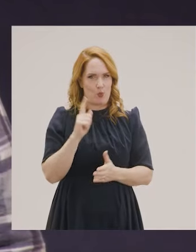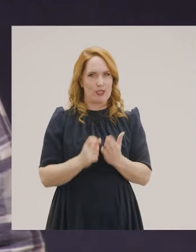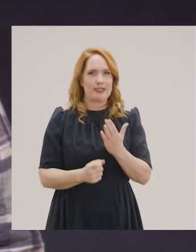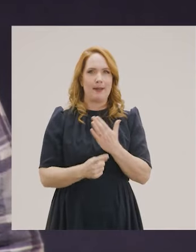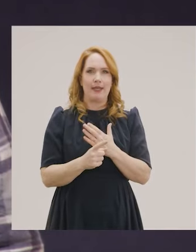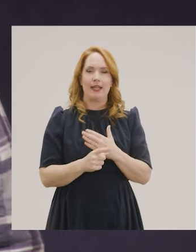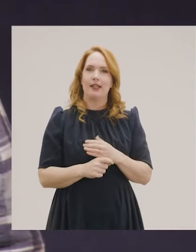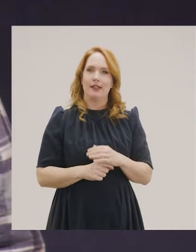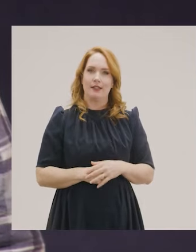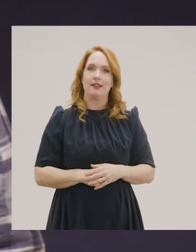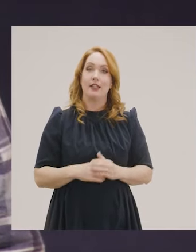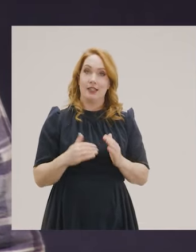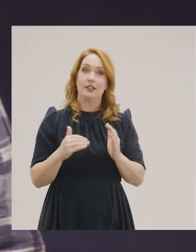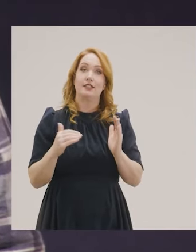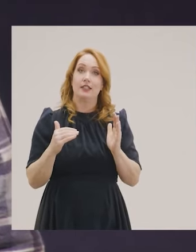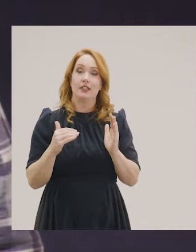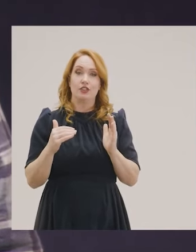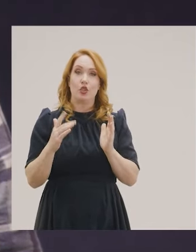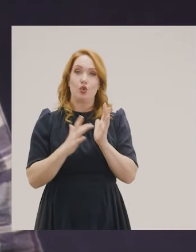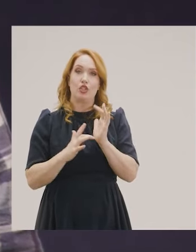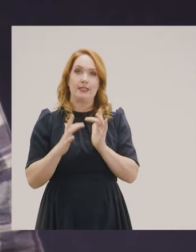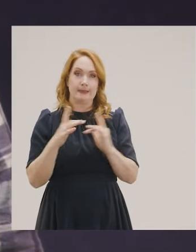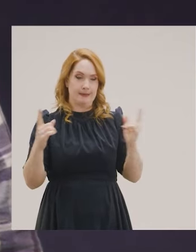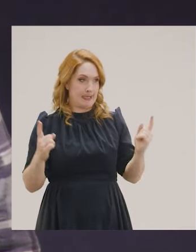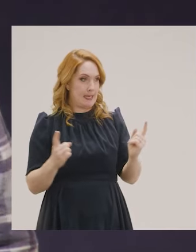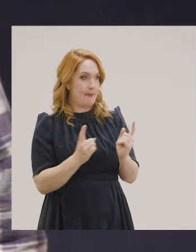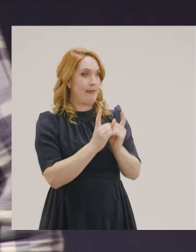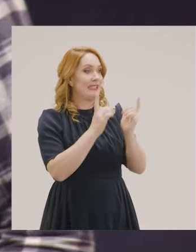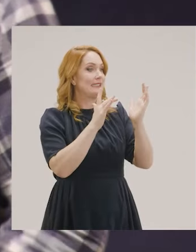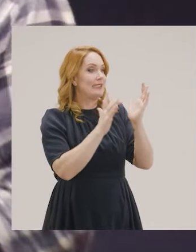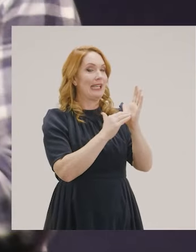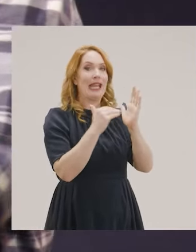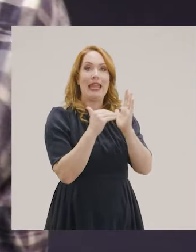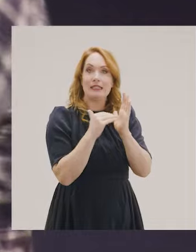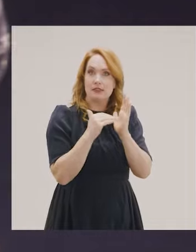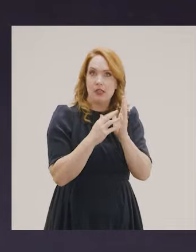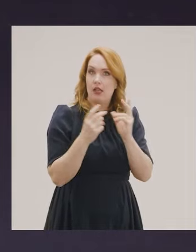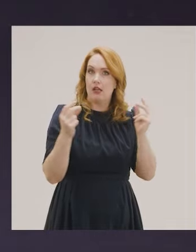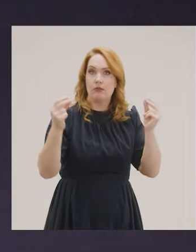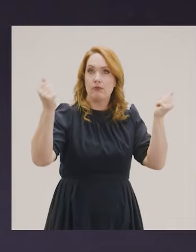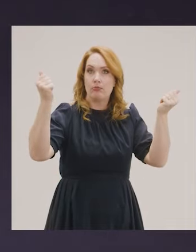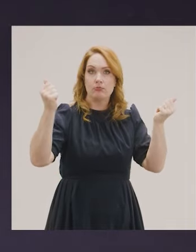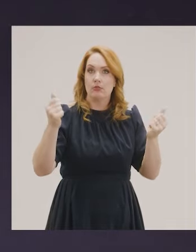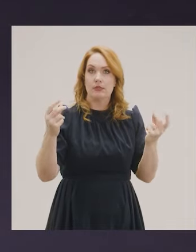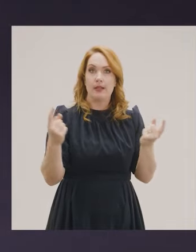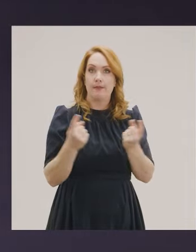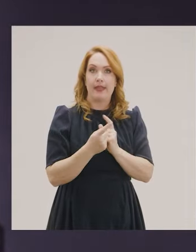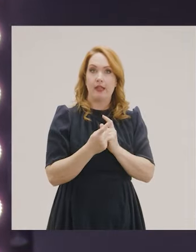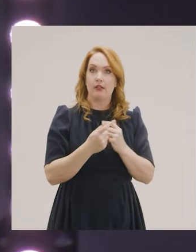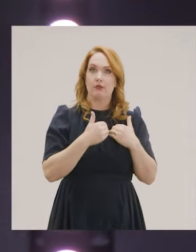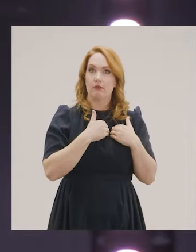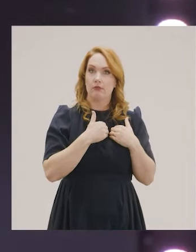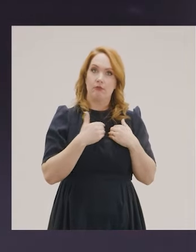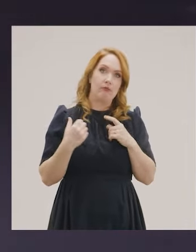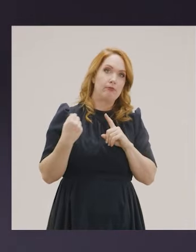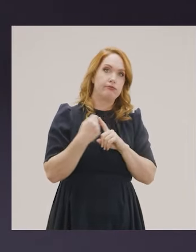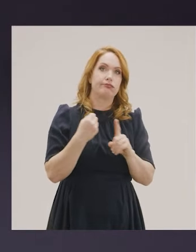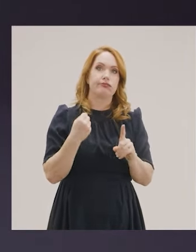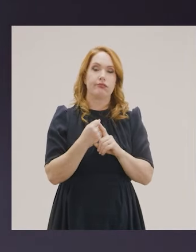knew exactly what he was doing. And he came, he encountered Zacchaeus, and instantly something happened